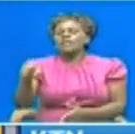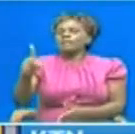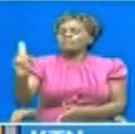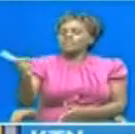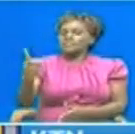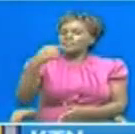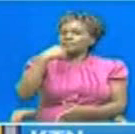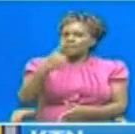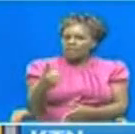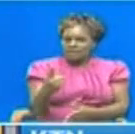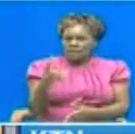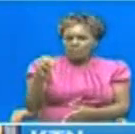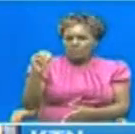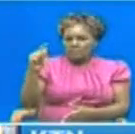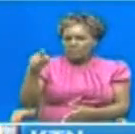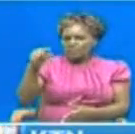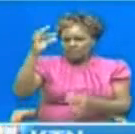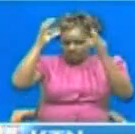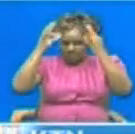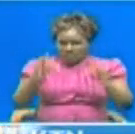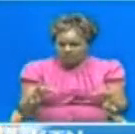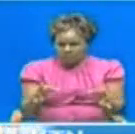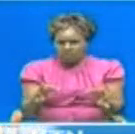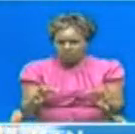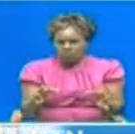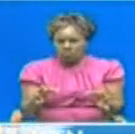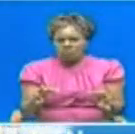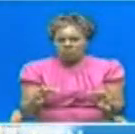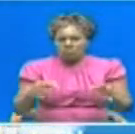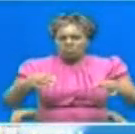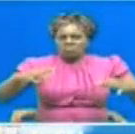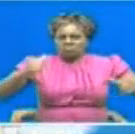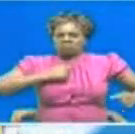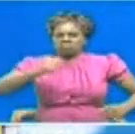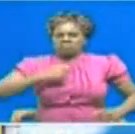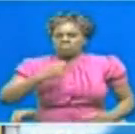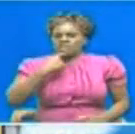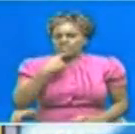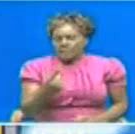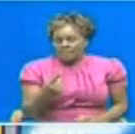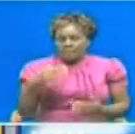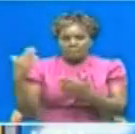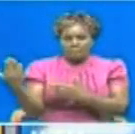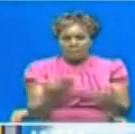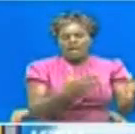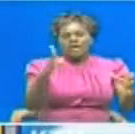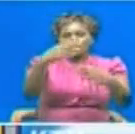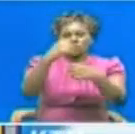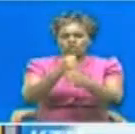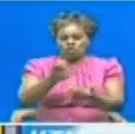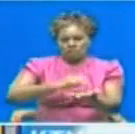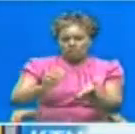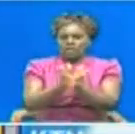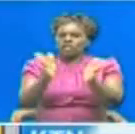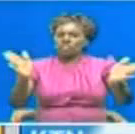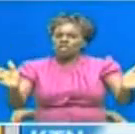Secretary, Dr. Fred Matiang'i, has resorted to chest thumping and antagonistic responses. Let's now bring in the Association Secretary